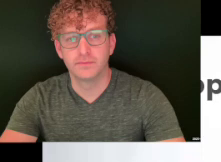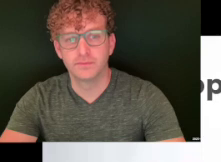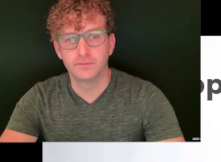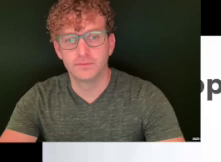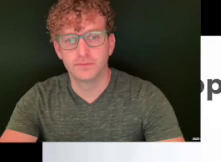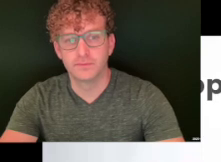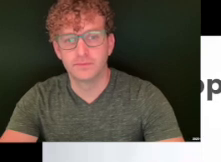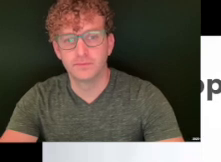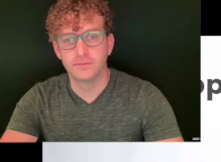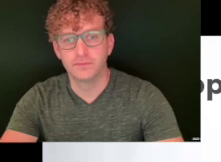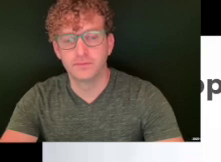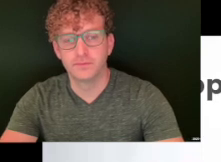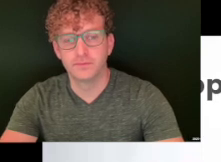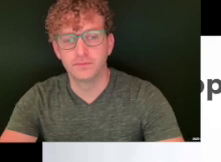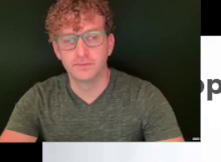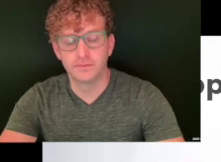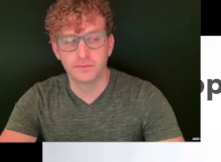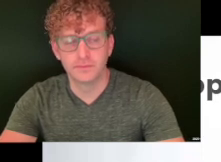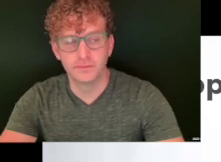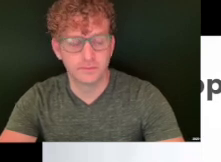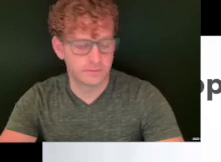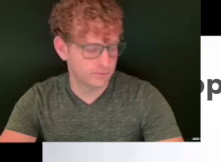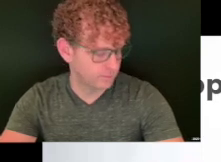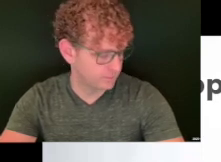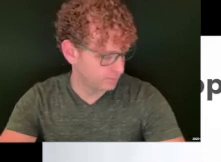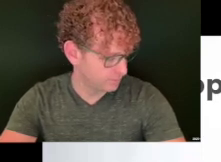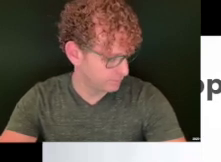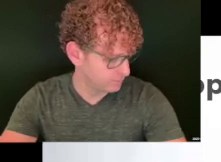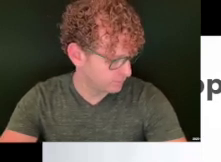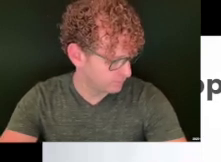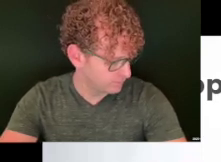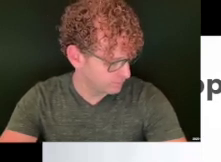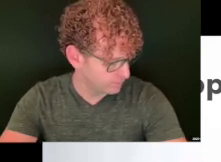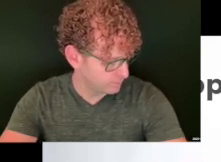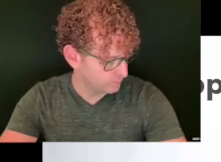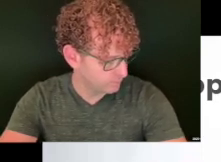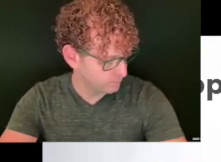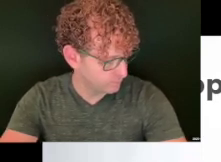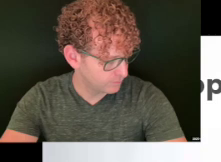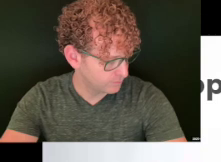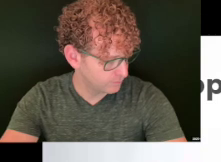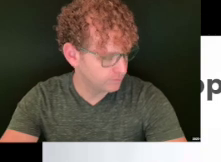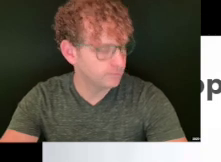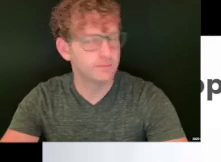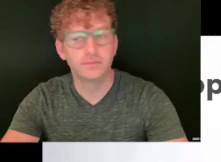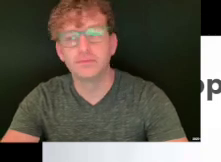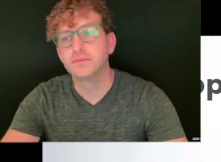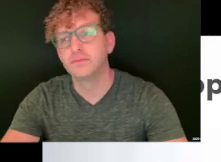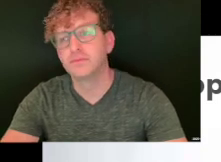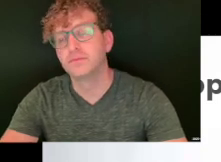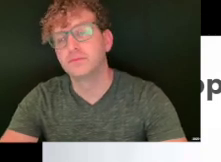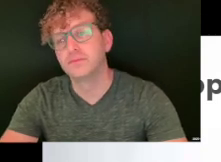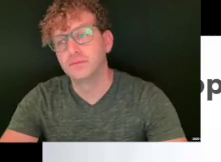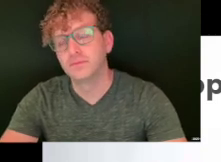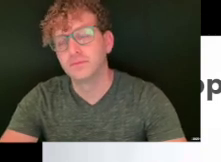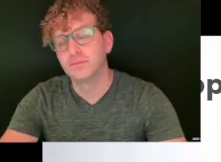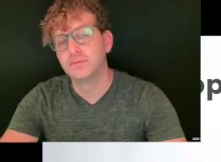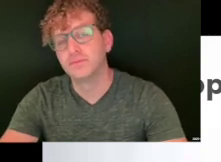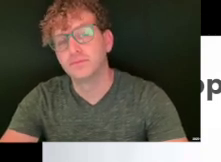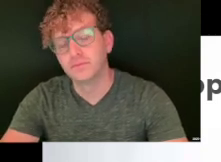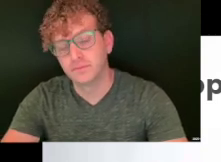And so for the people that responded to this question, most people are in support of